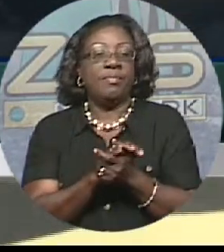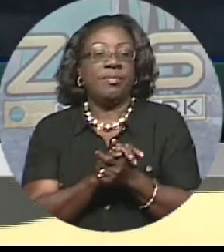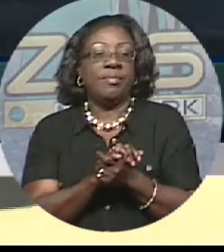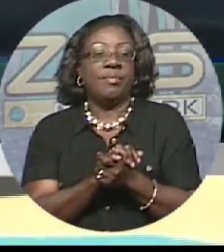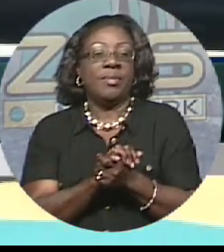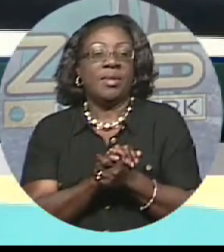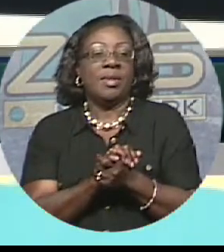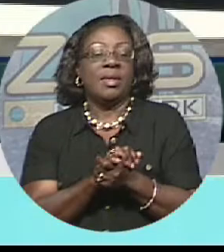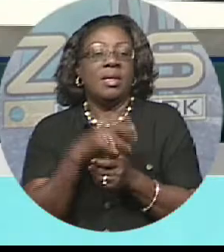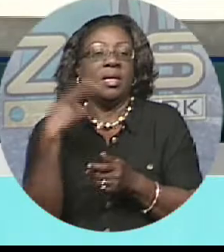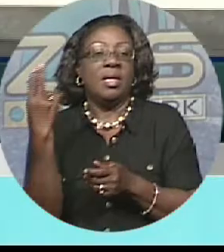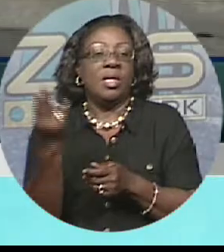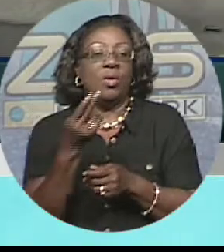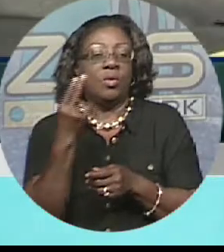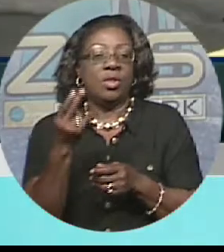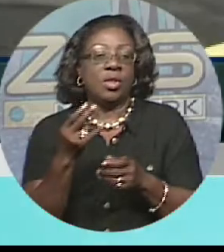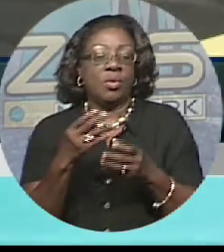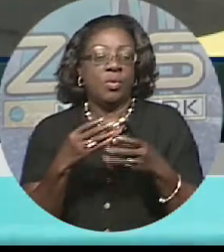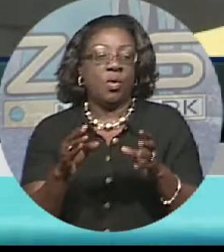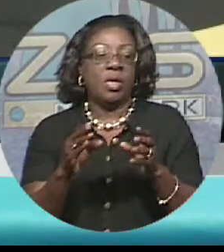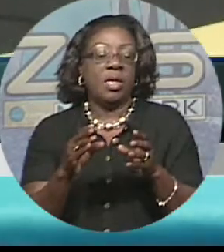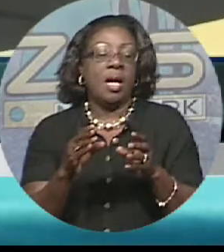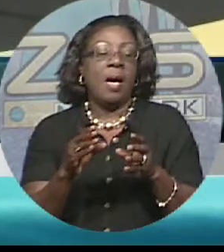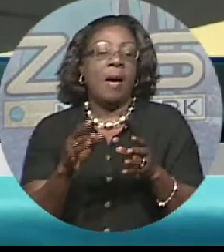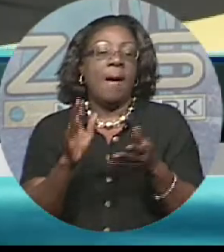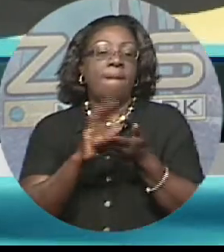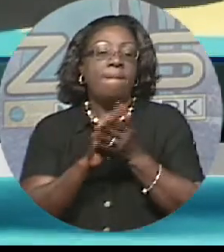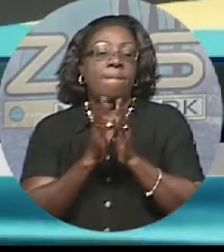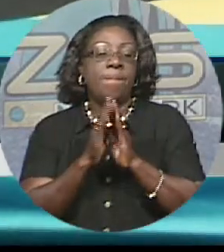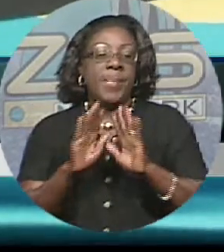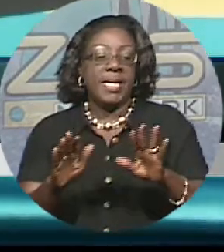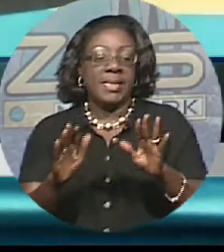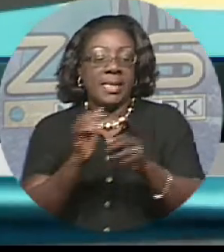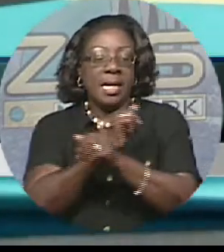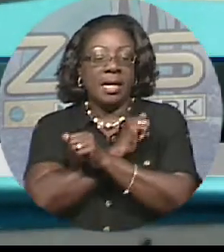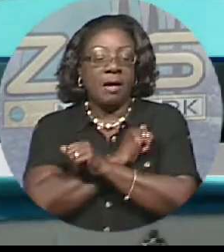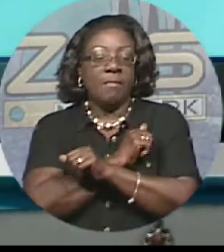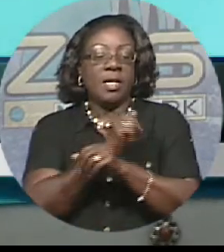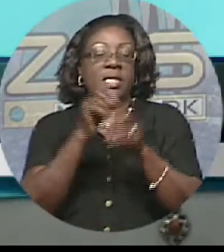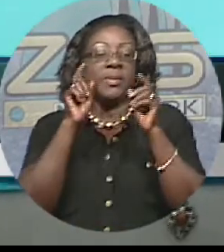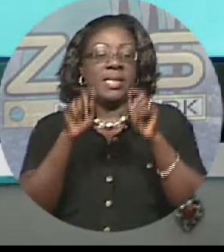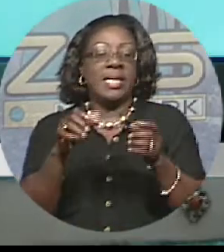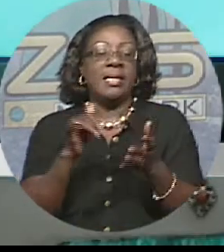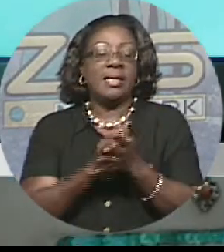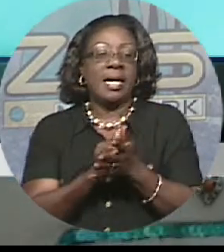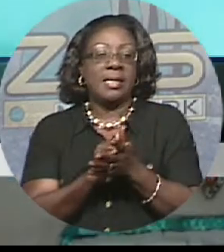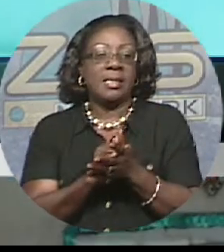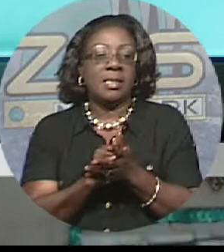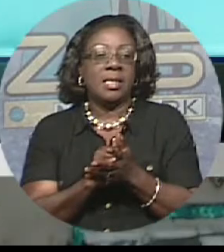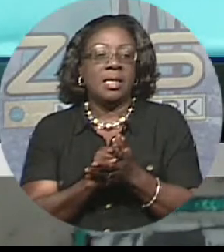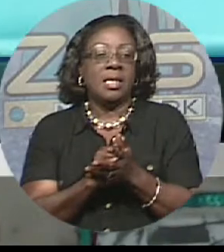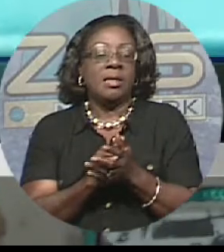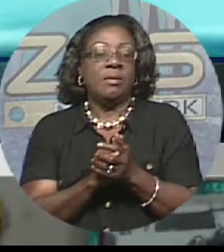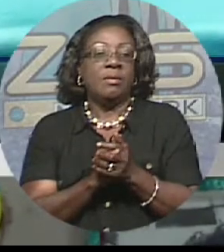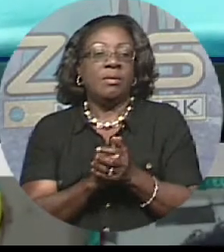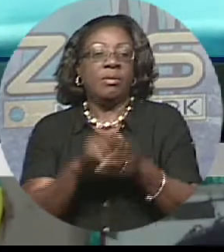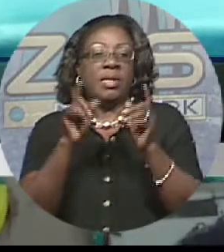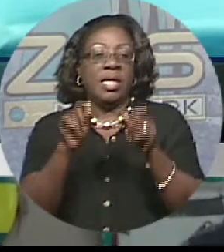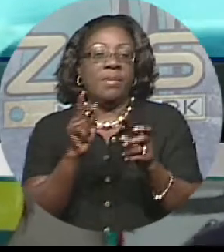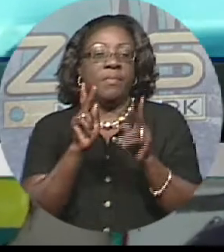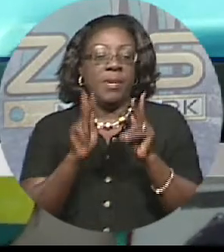And I was also promoting peace and love too, because we need that amongst our people too. And I try and encourage that too